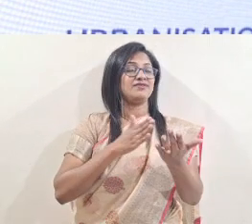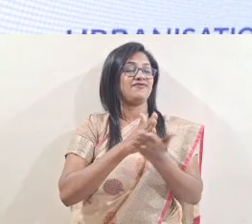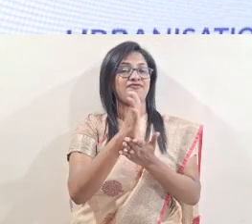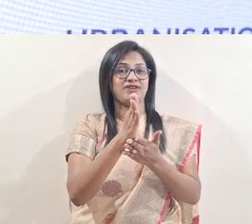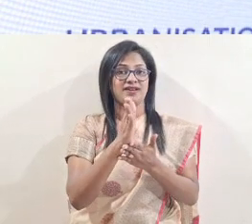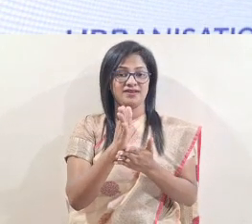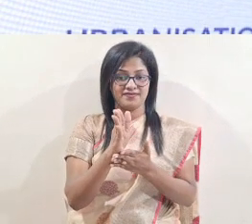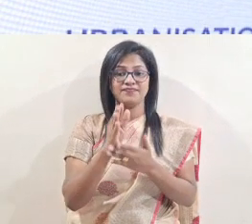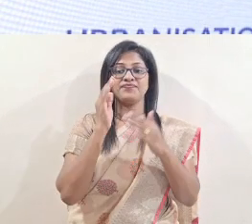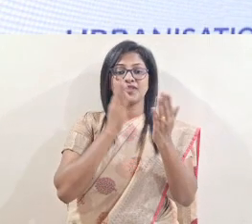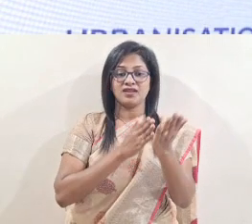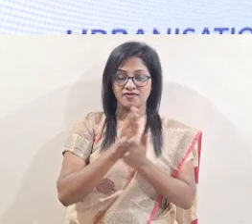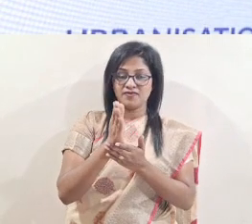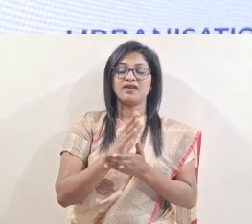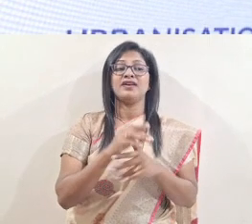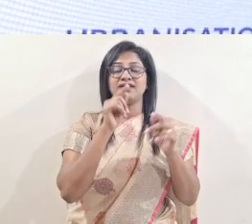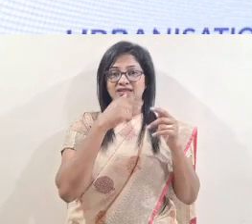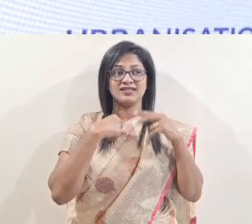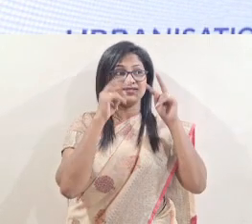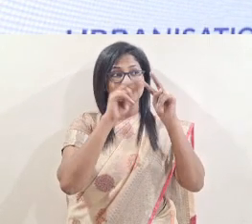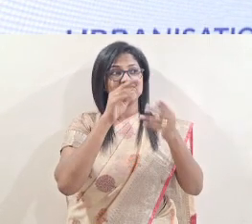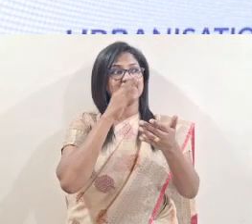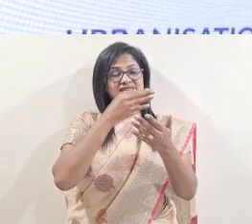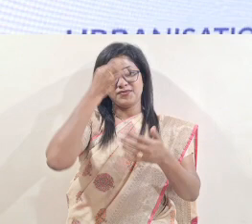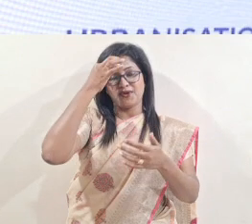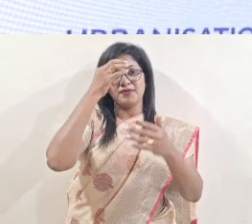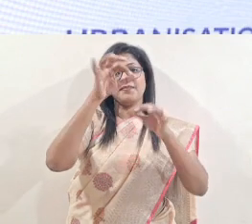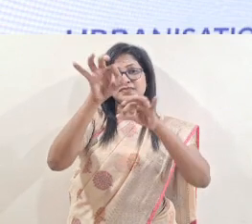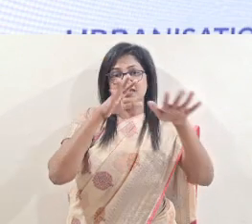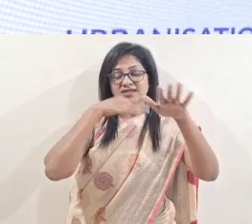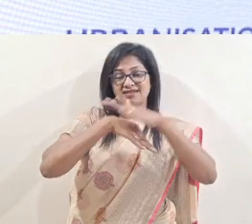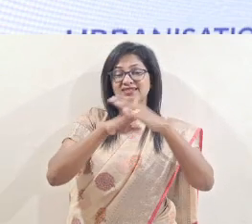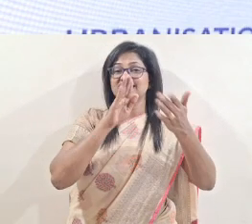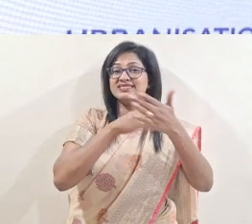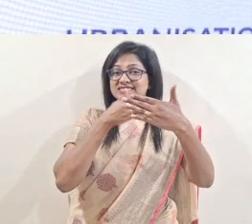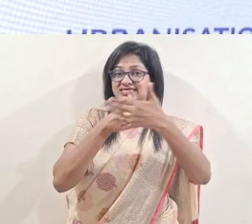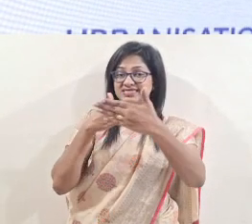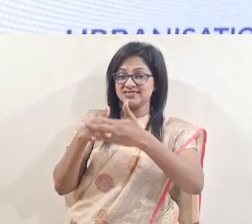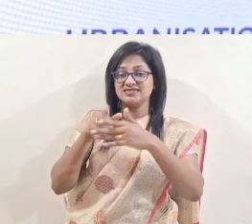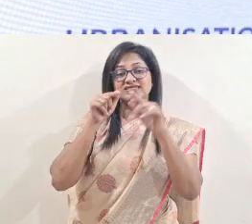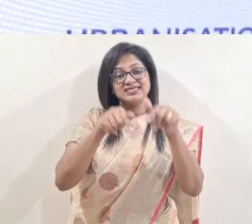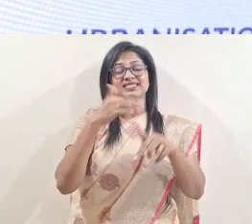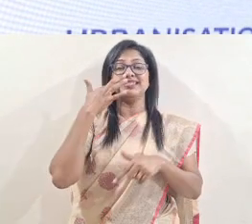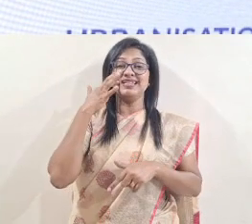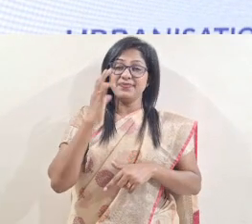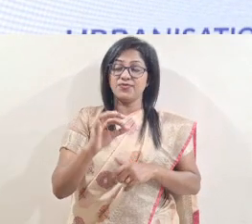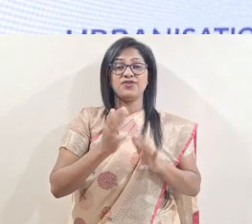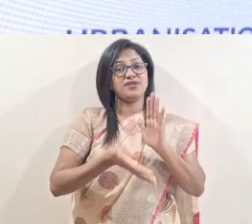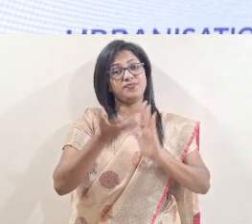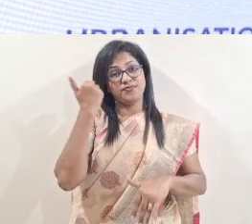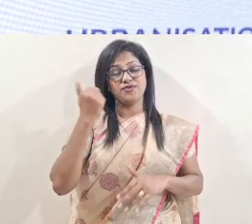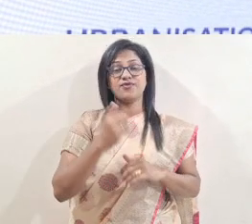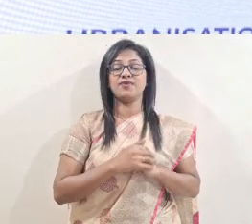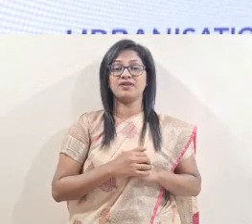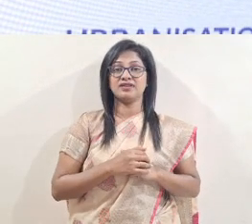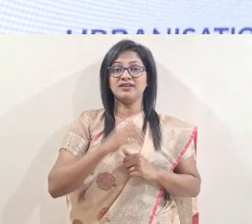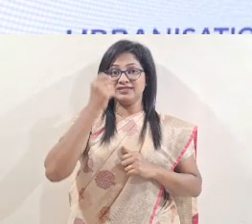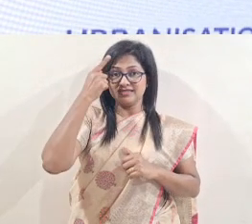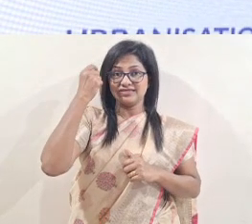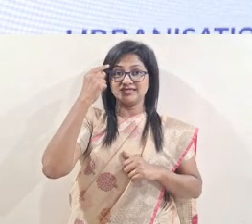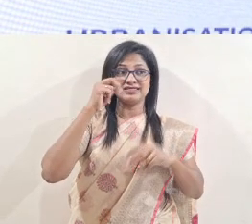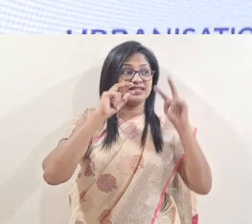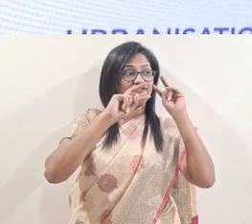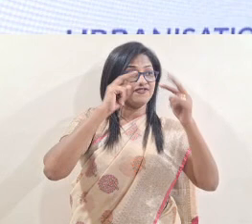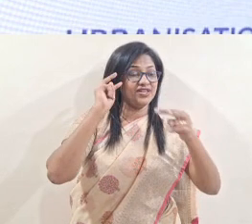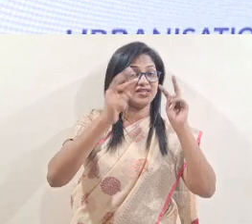at addressing these urban challenges. It thus becomes very imperative to understand and gather the insights and feedback of